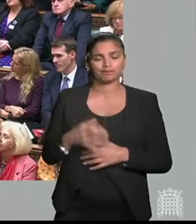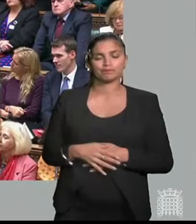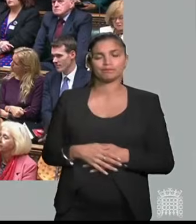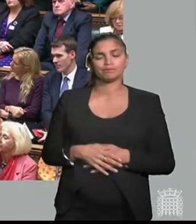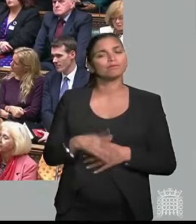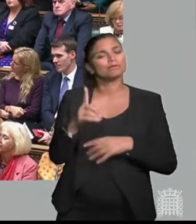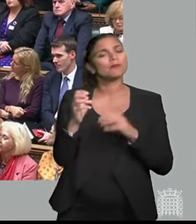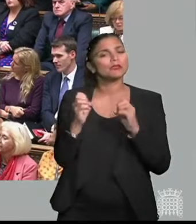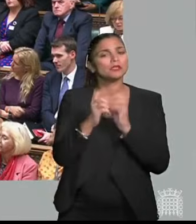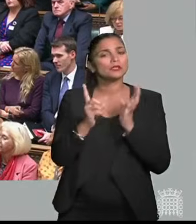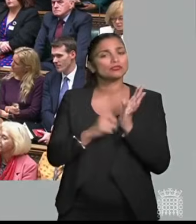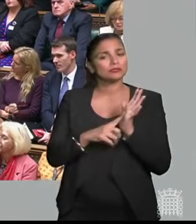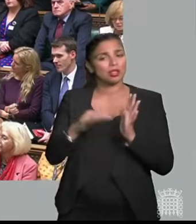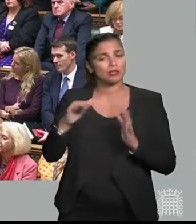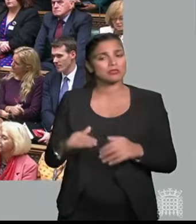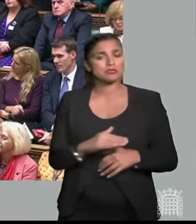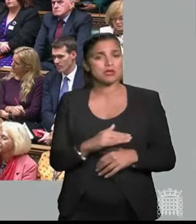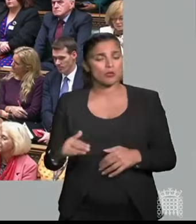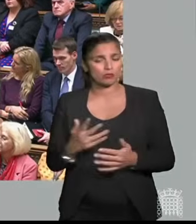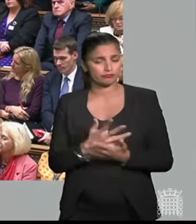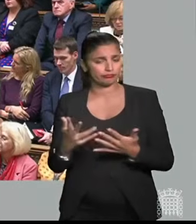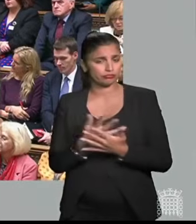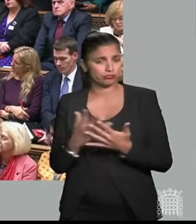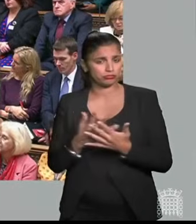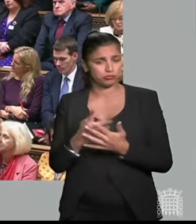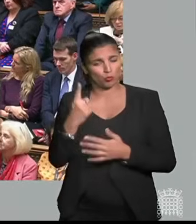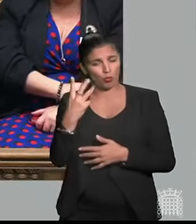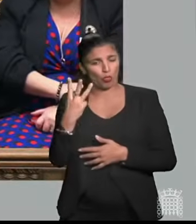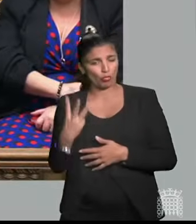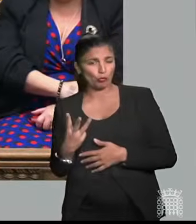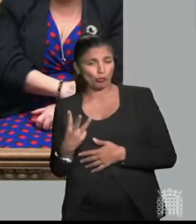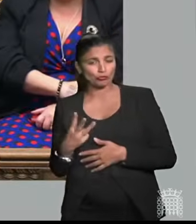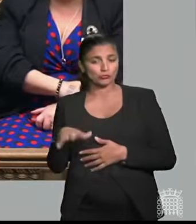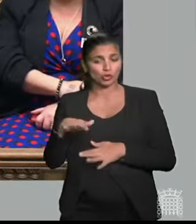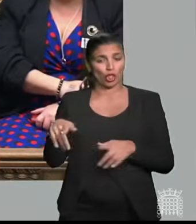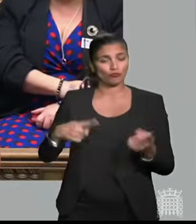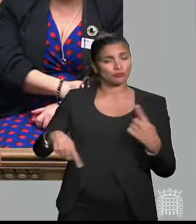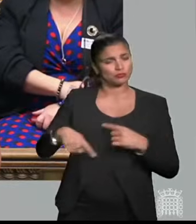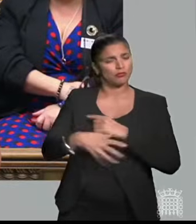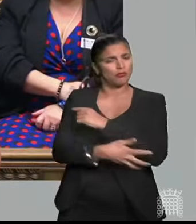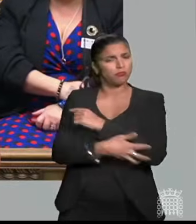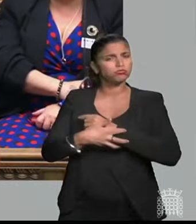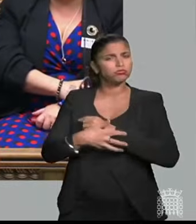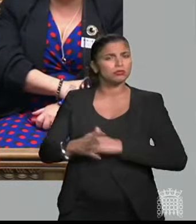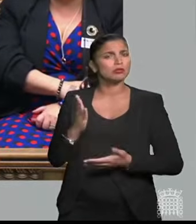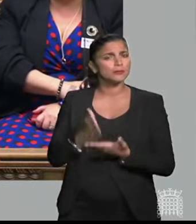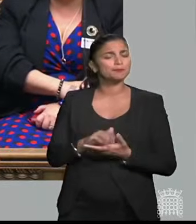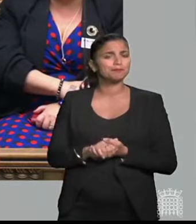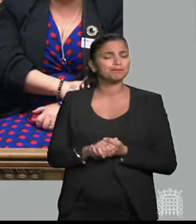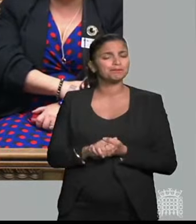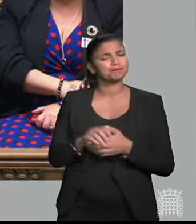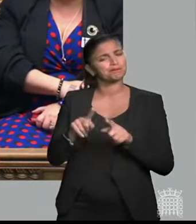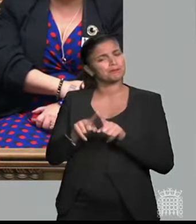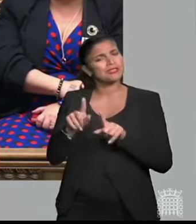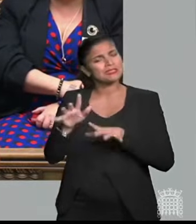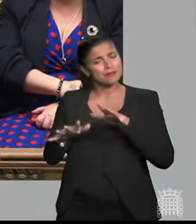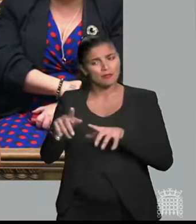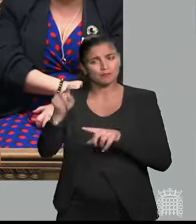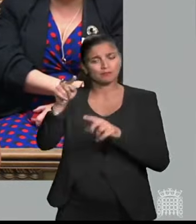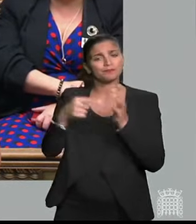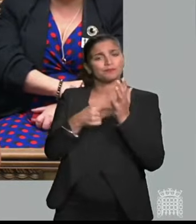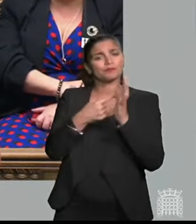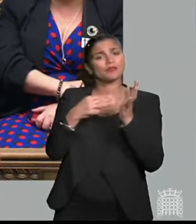live in poverty, most of them in working households. It's about the same as in Tamworth, where the